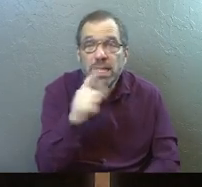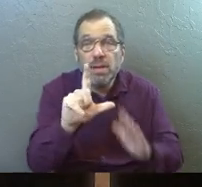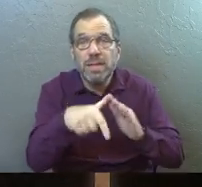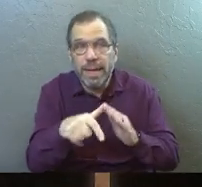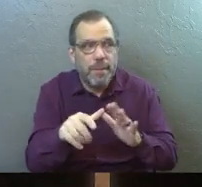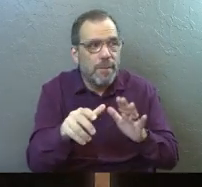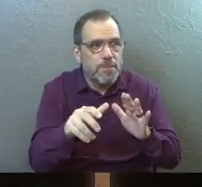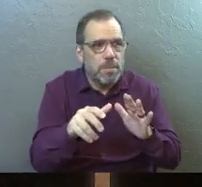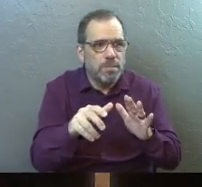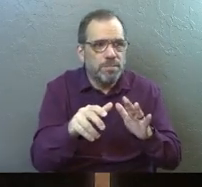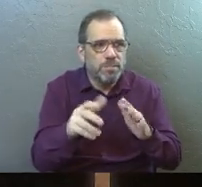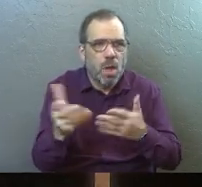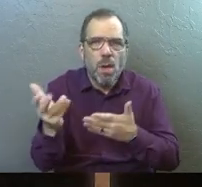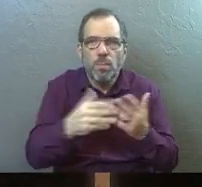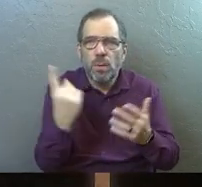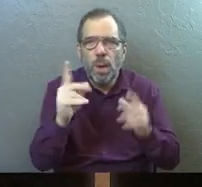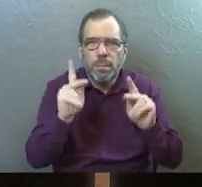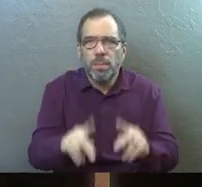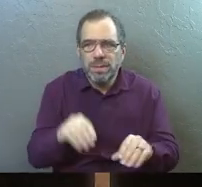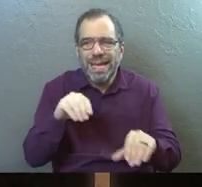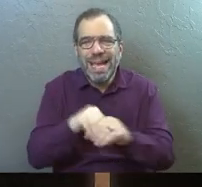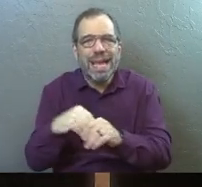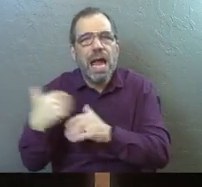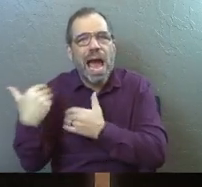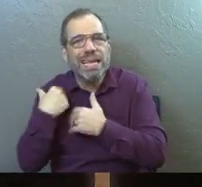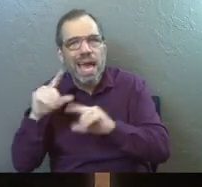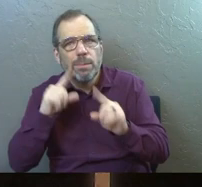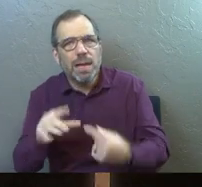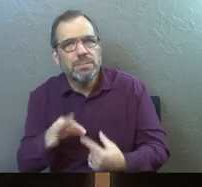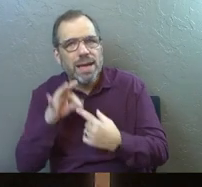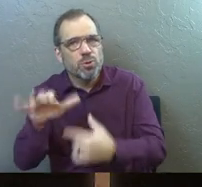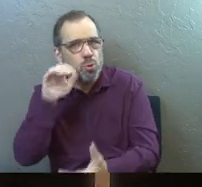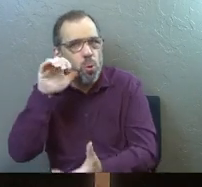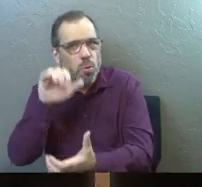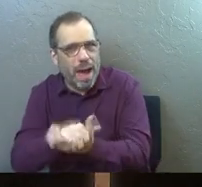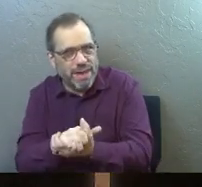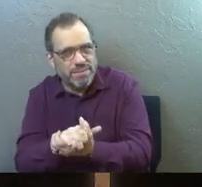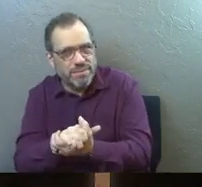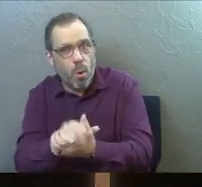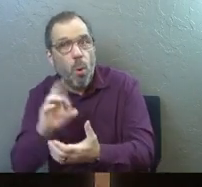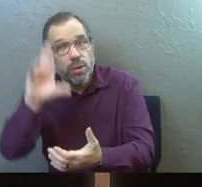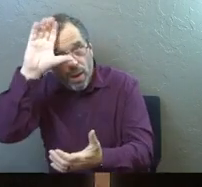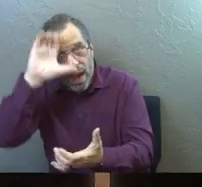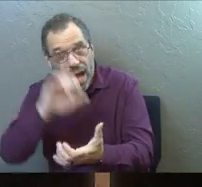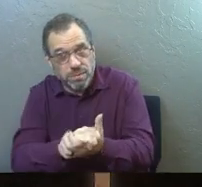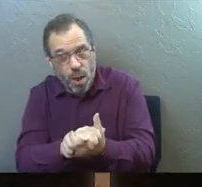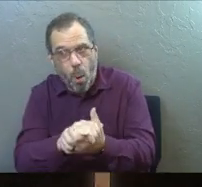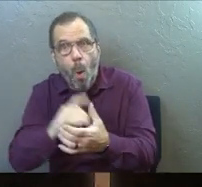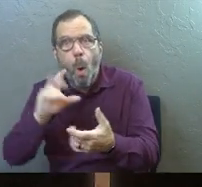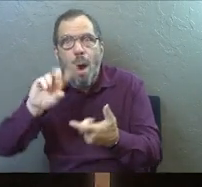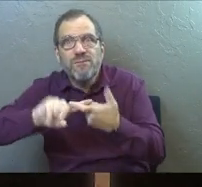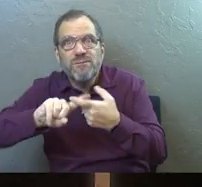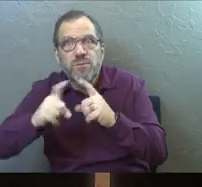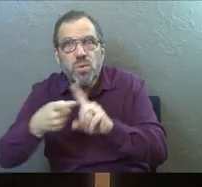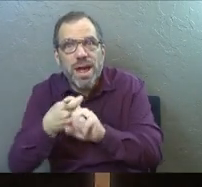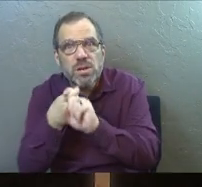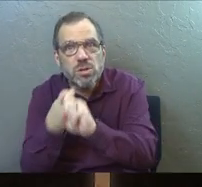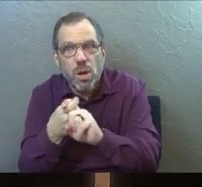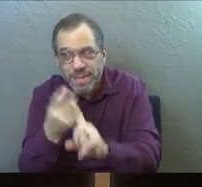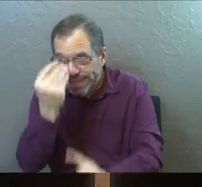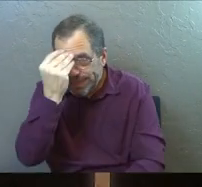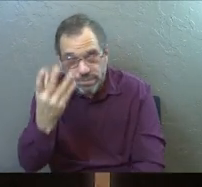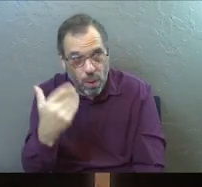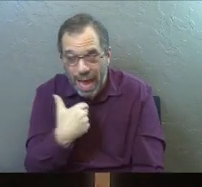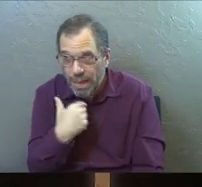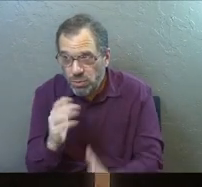on, you might want to bring one person in for some accountability, especially your spouse if you're married. Bring one close friend in. Let them know